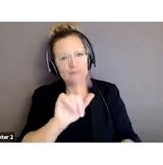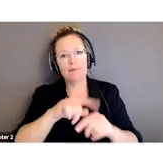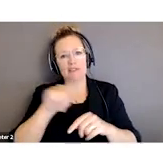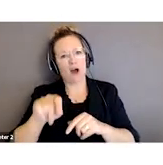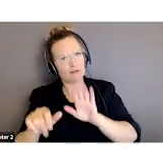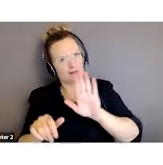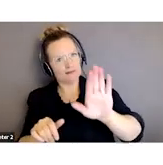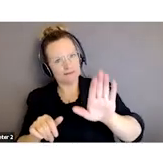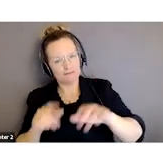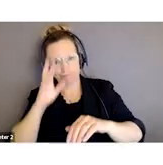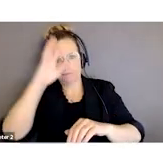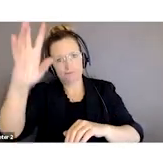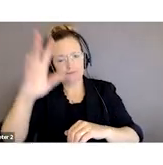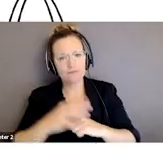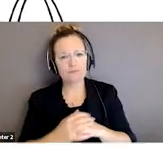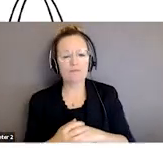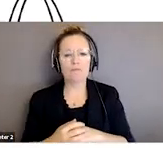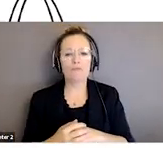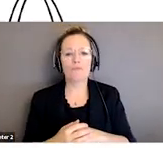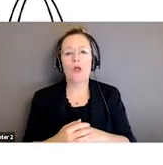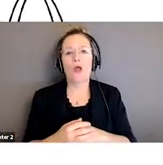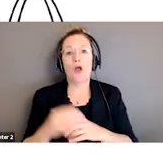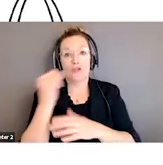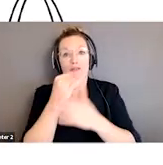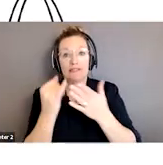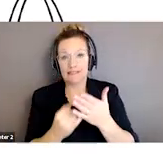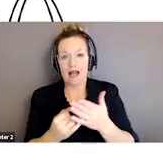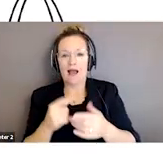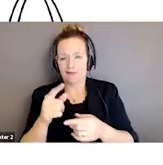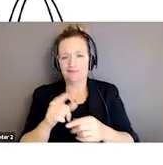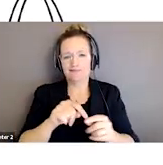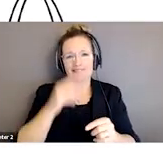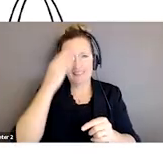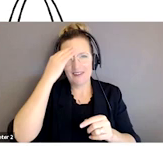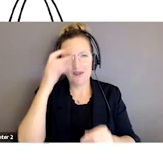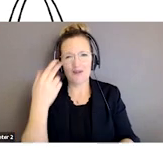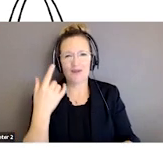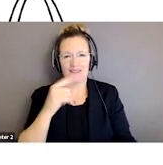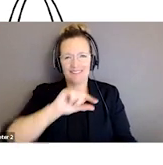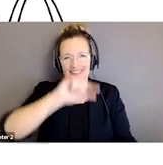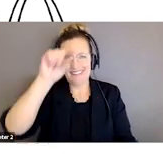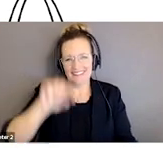trademark a design. So, obviously, they have trademarked the Arches design.